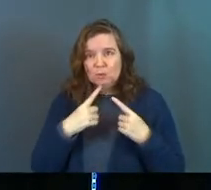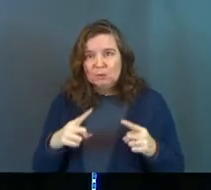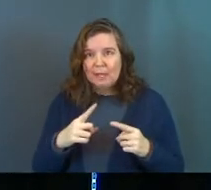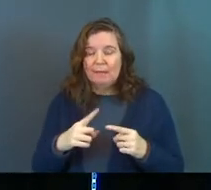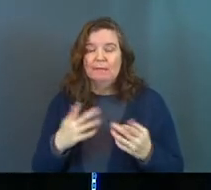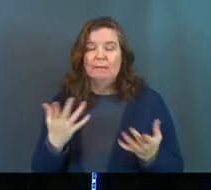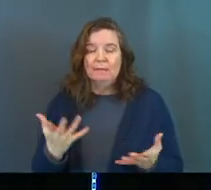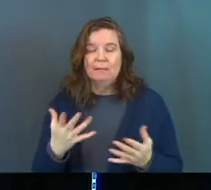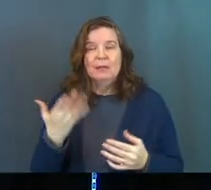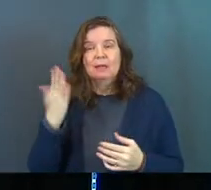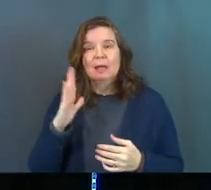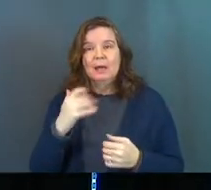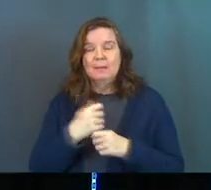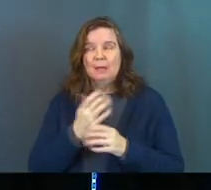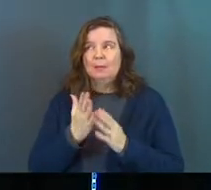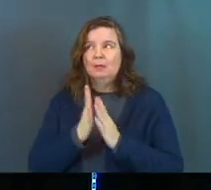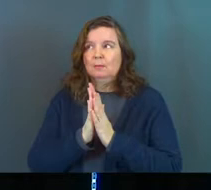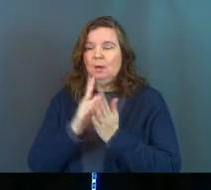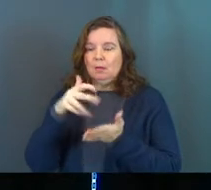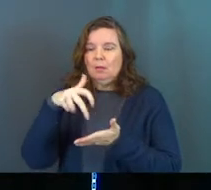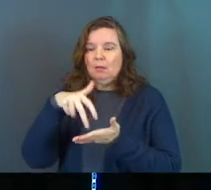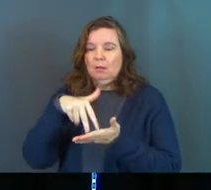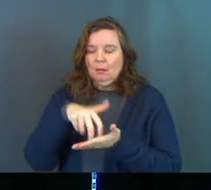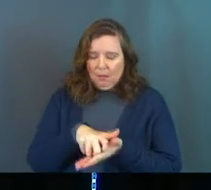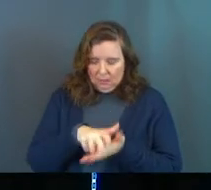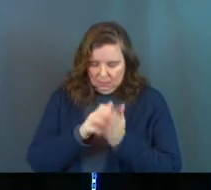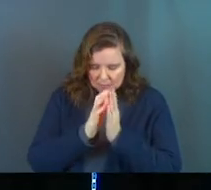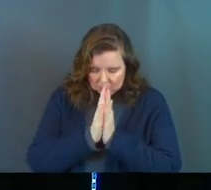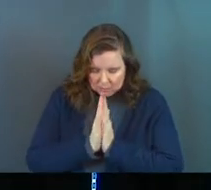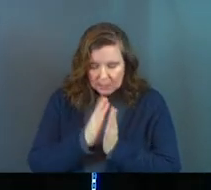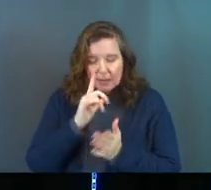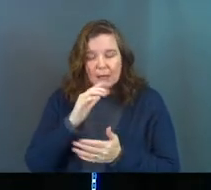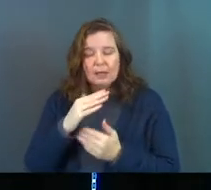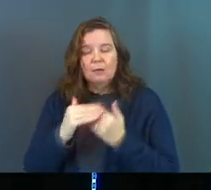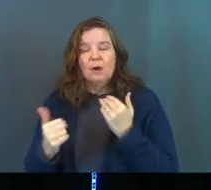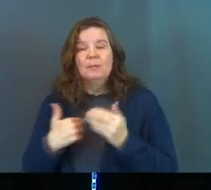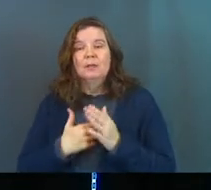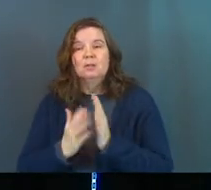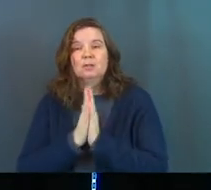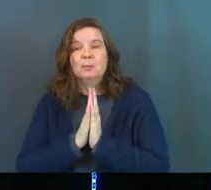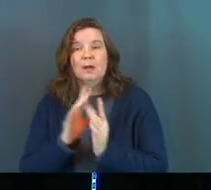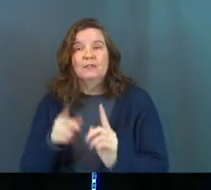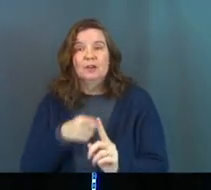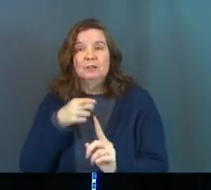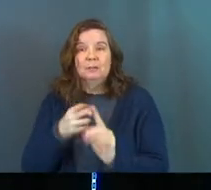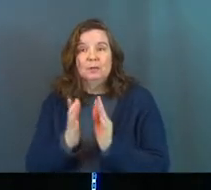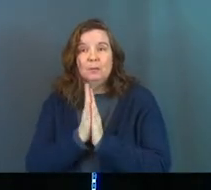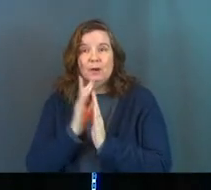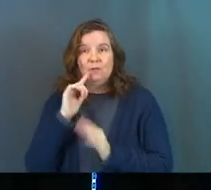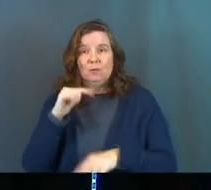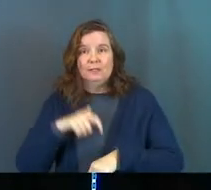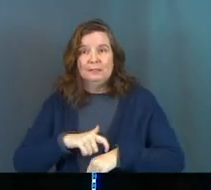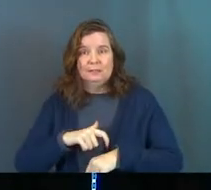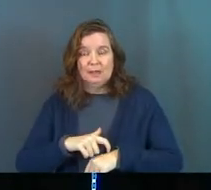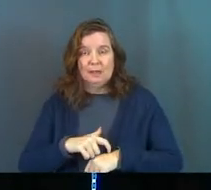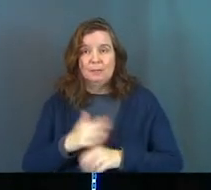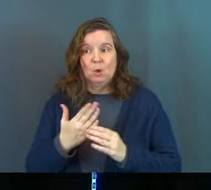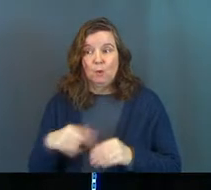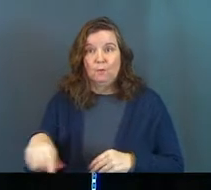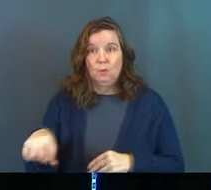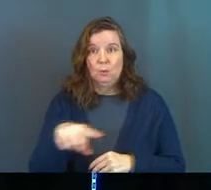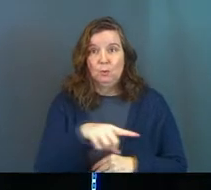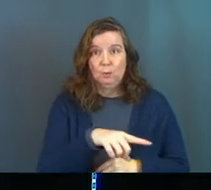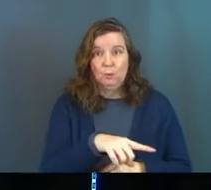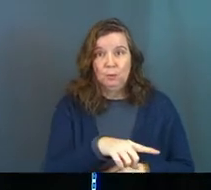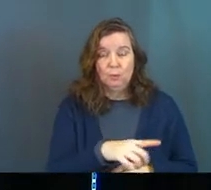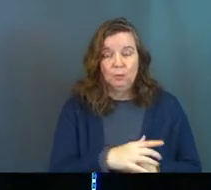this to you. God kind of drove me to my knees, and he, I believe, called me to pray a very specific prayer over this time and over you